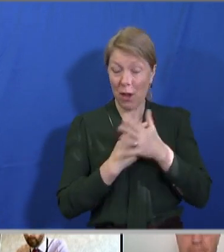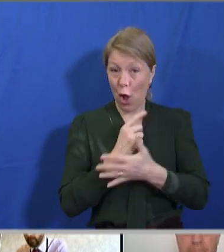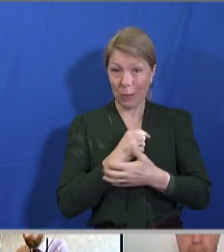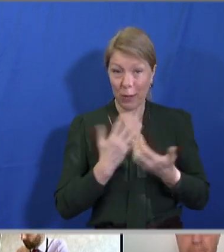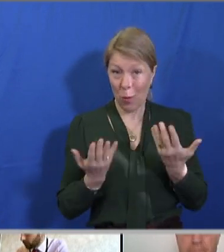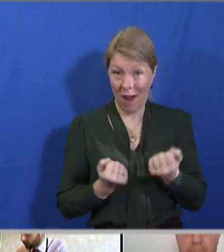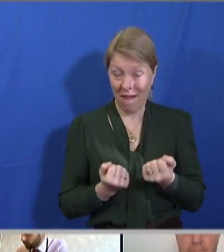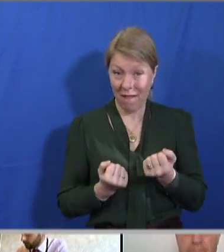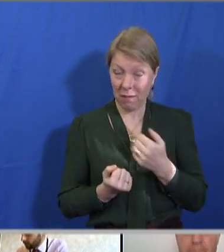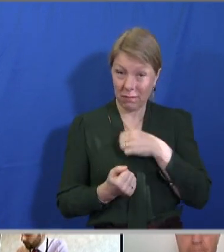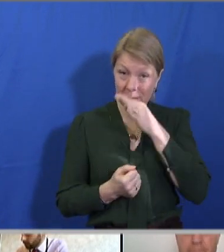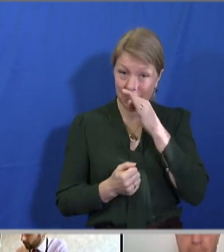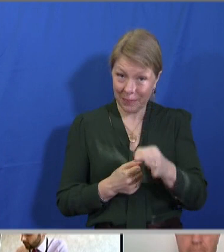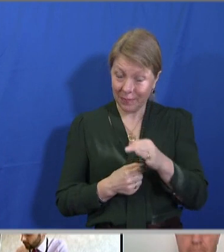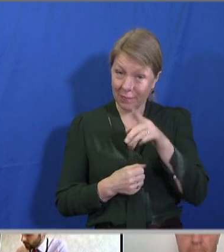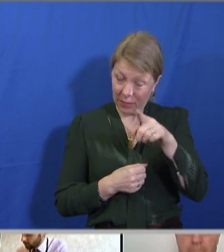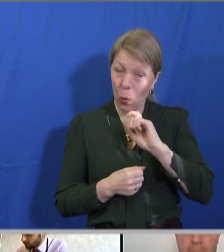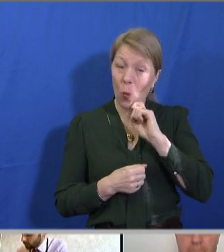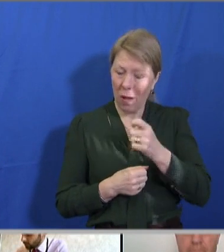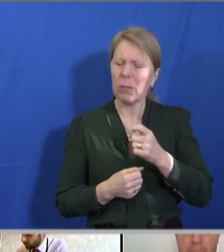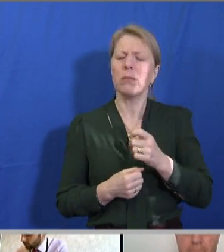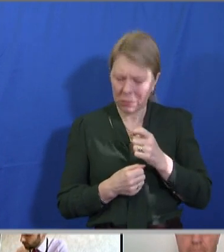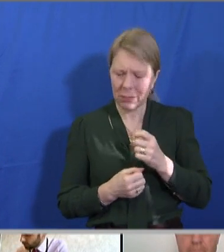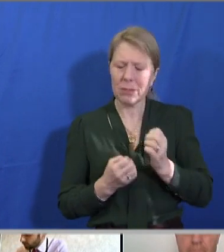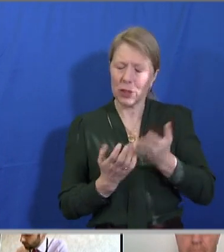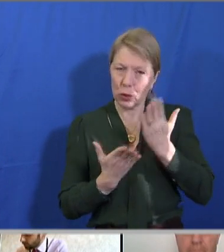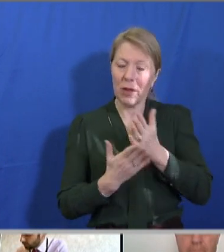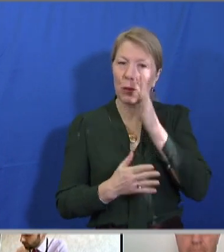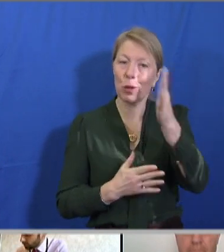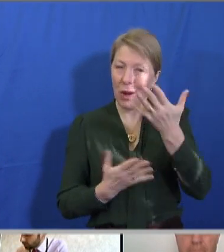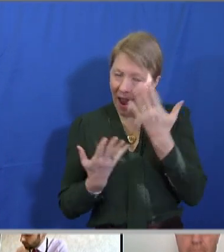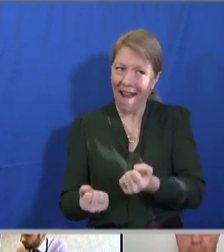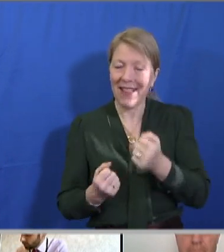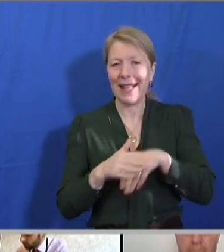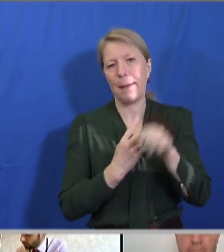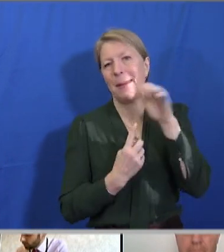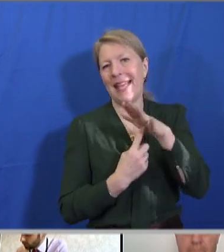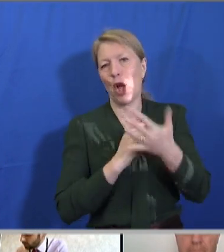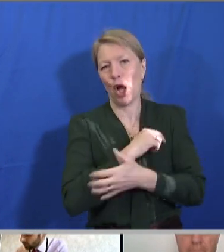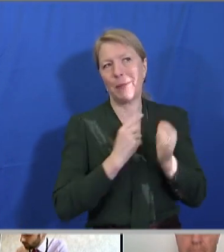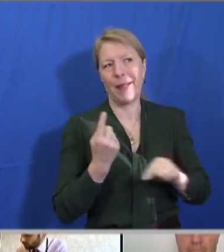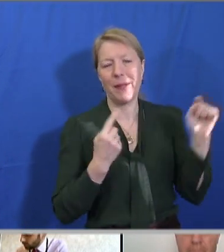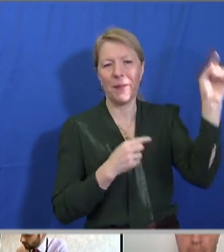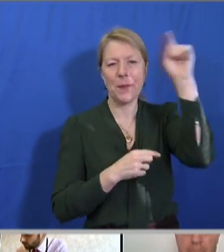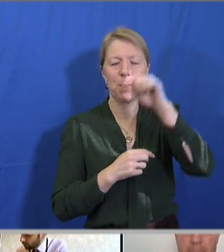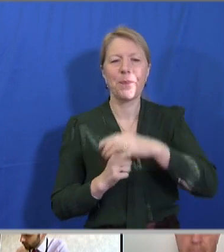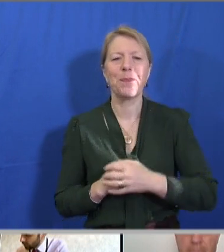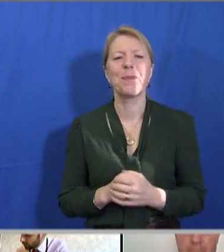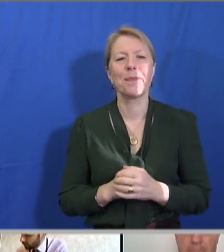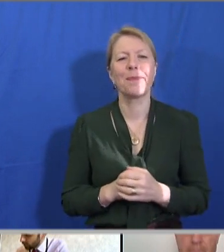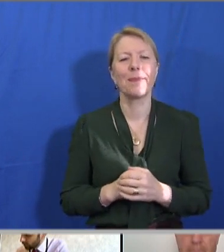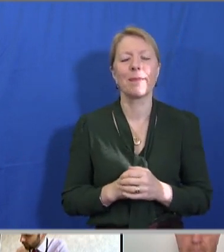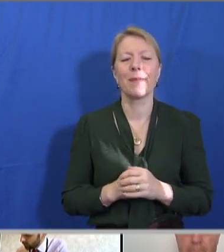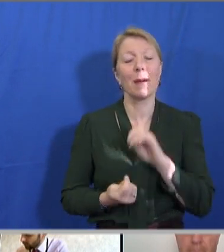in all outpatient compartments in Northern Ireland? Michaela, fully aware, of the announcement